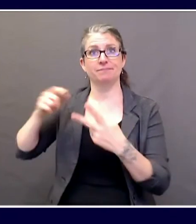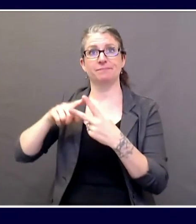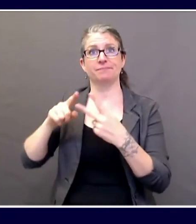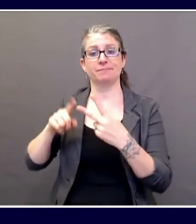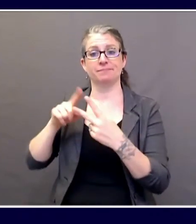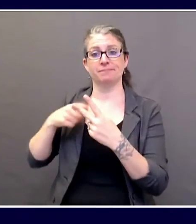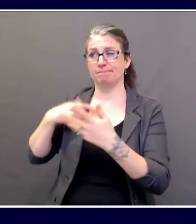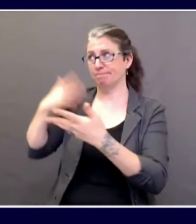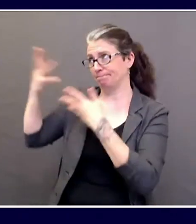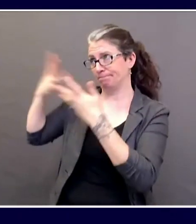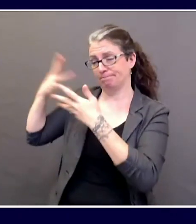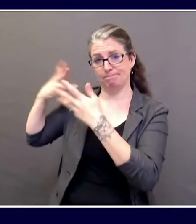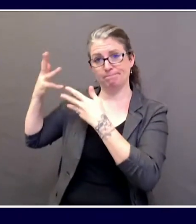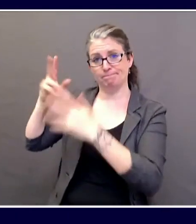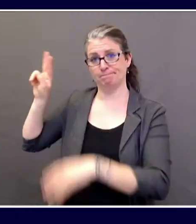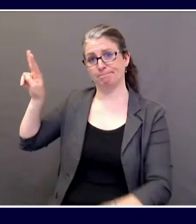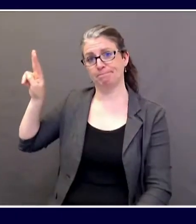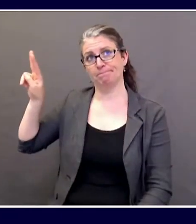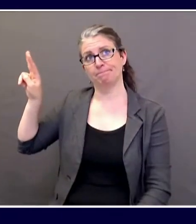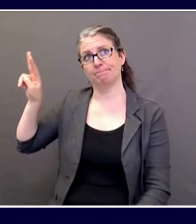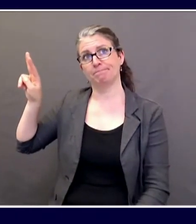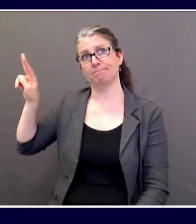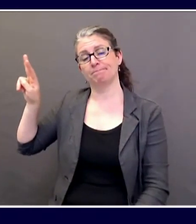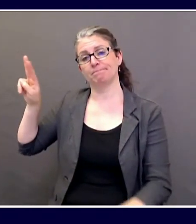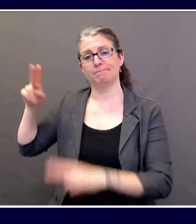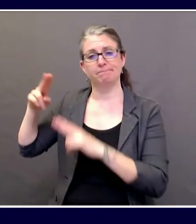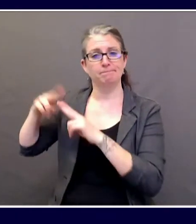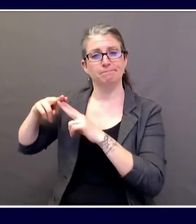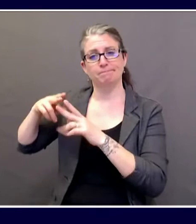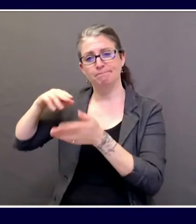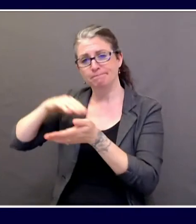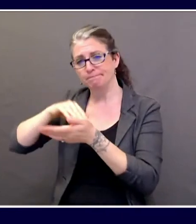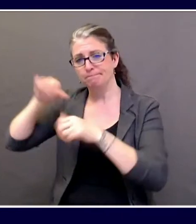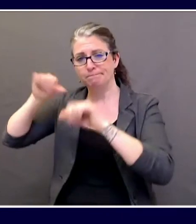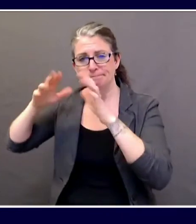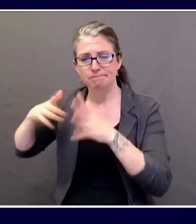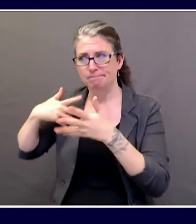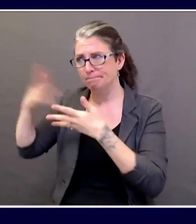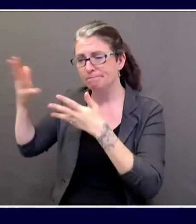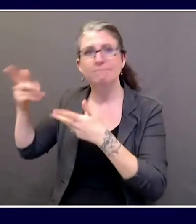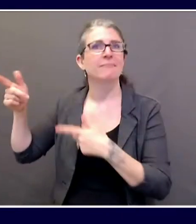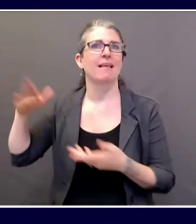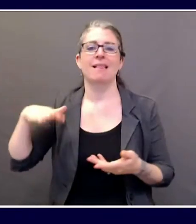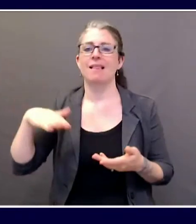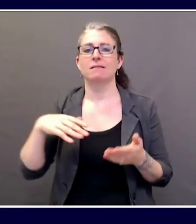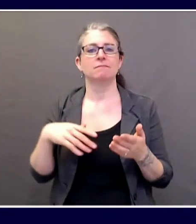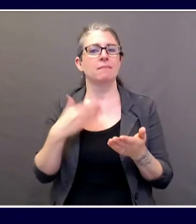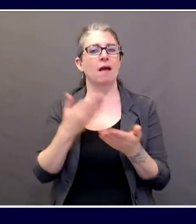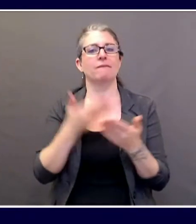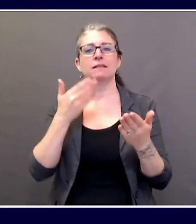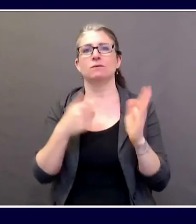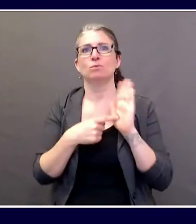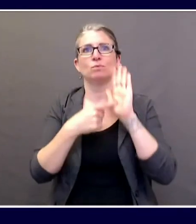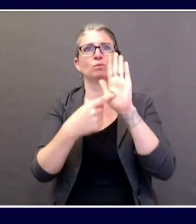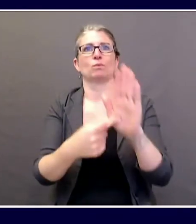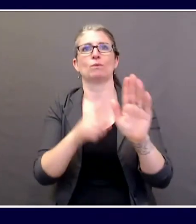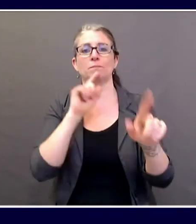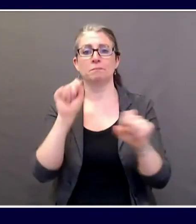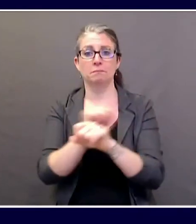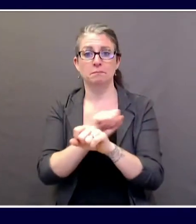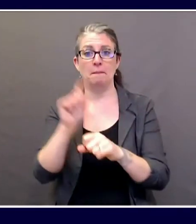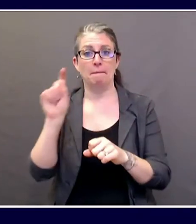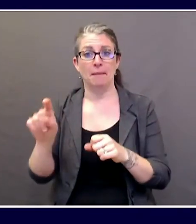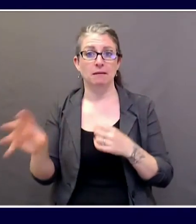whether a booster will be needed for either the existing variants or for future variants. Dr. Fauci has actually gone a